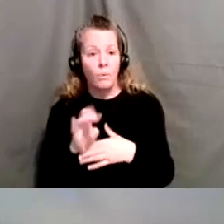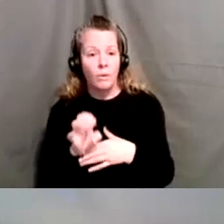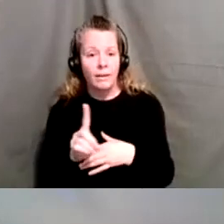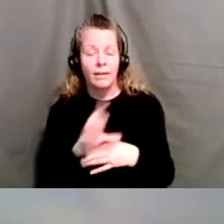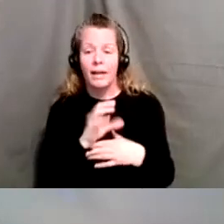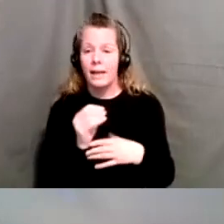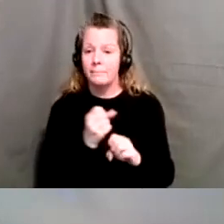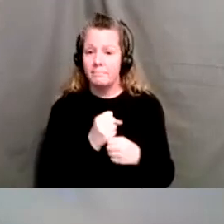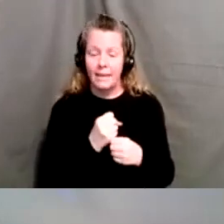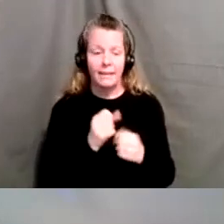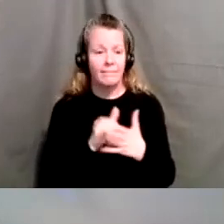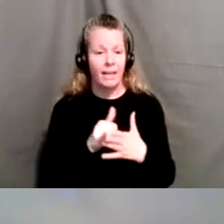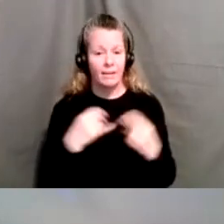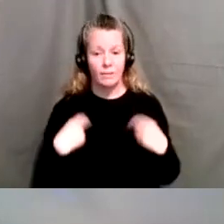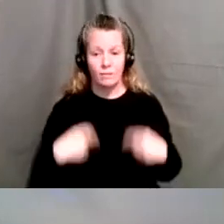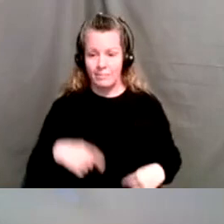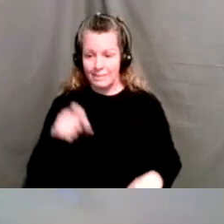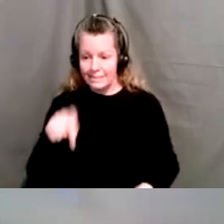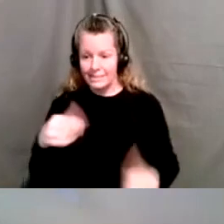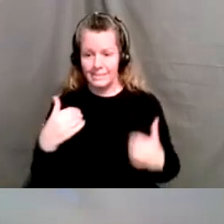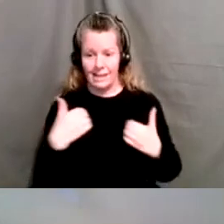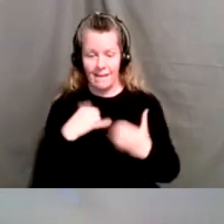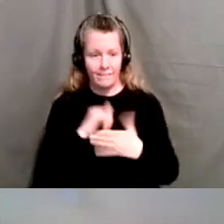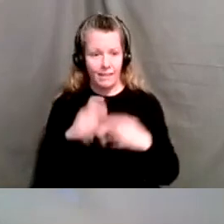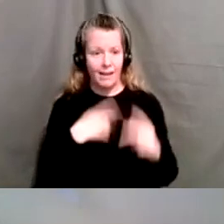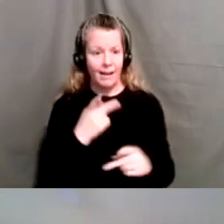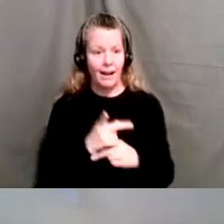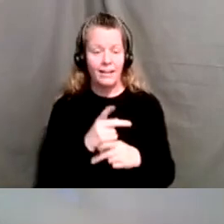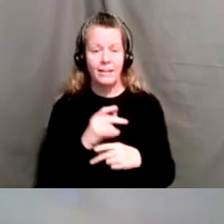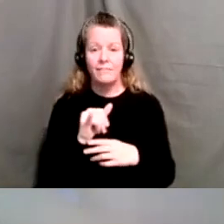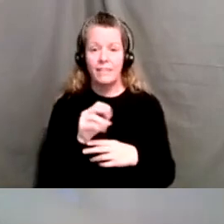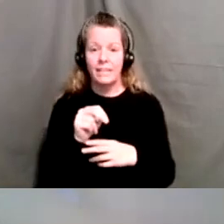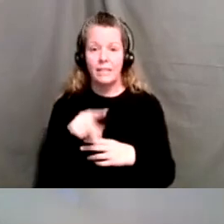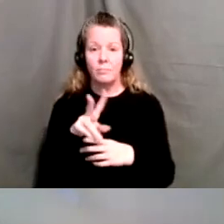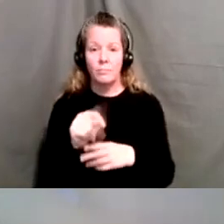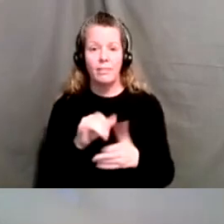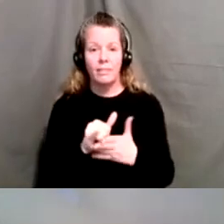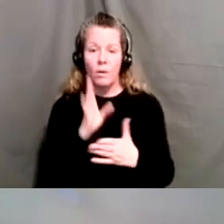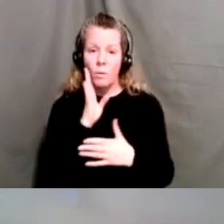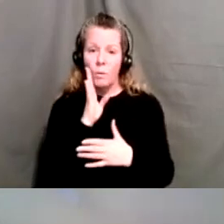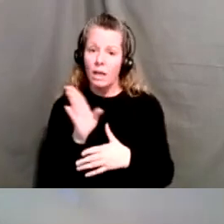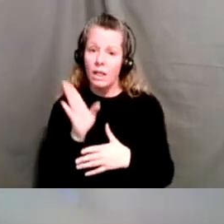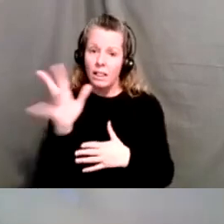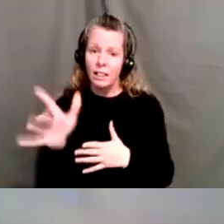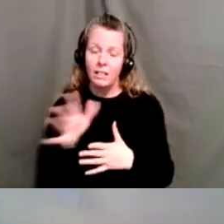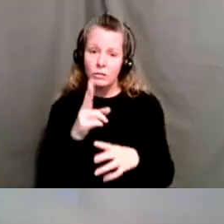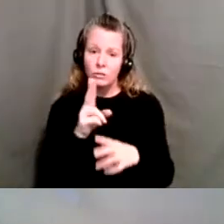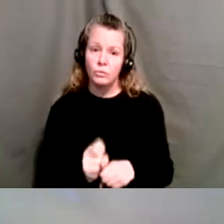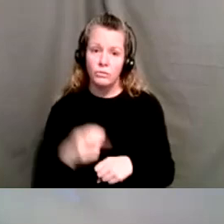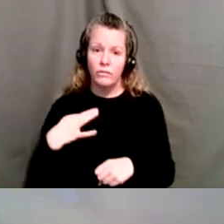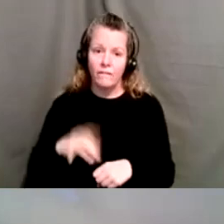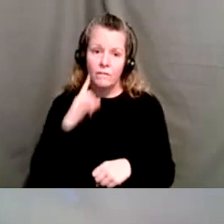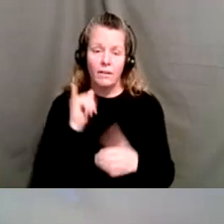have the kind of input that is going to ultimately be useful for its intended audience. And that's only